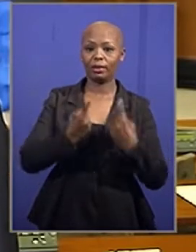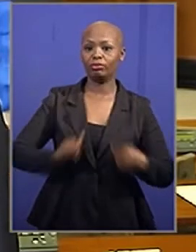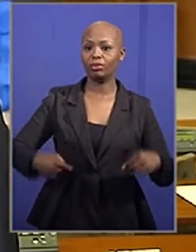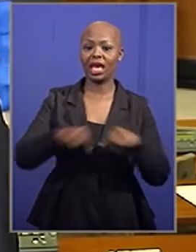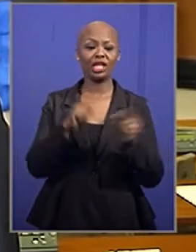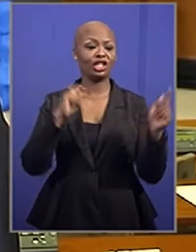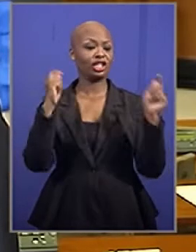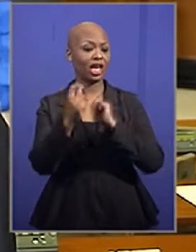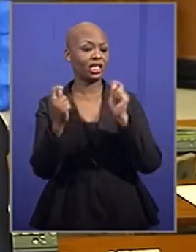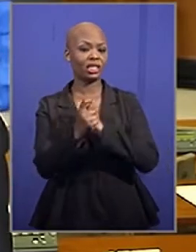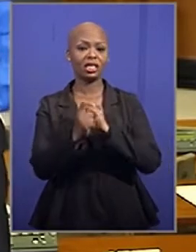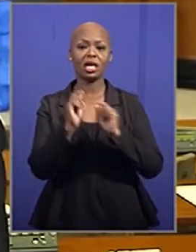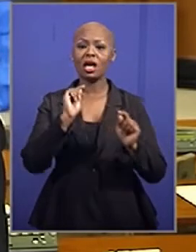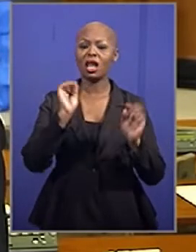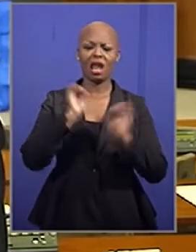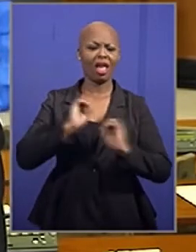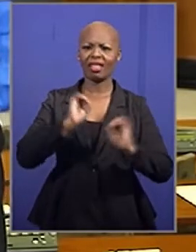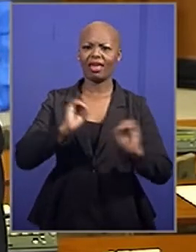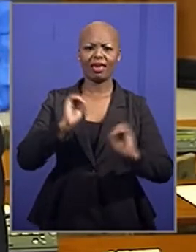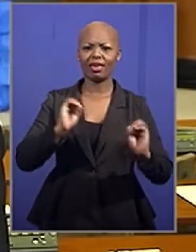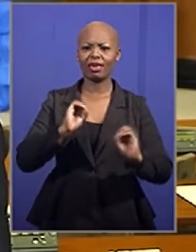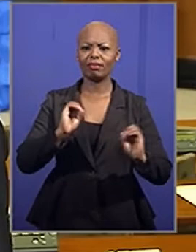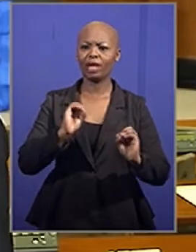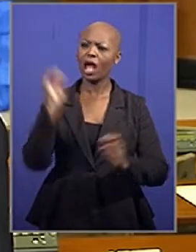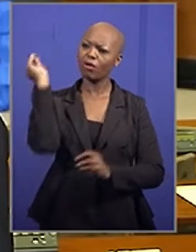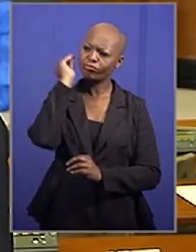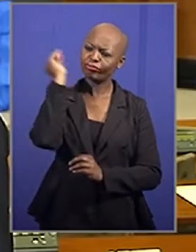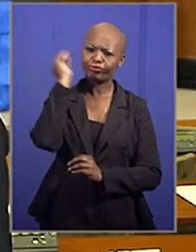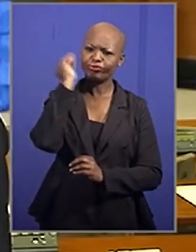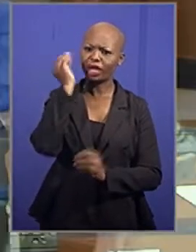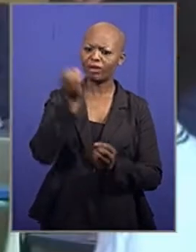We were always ready to make the data available to